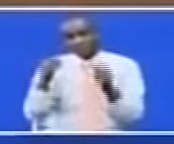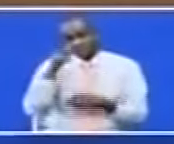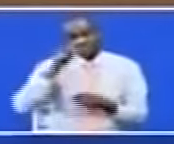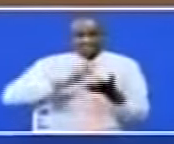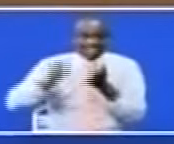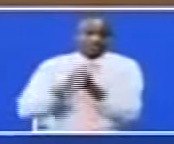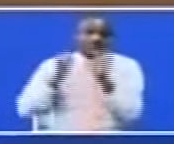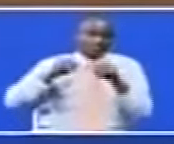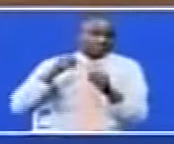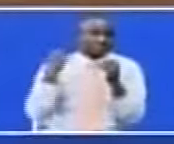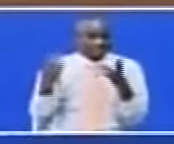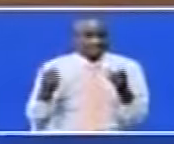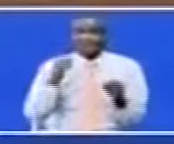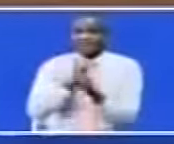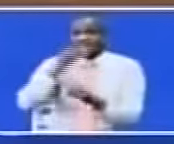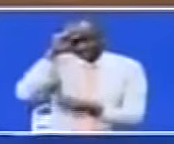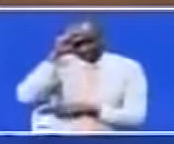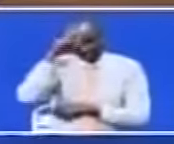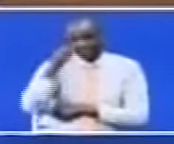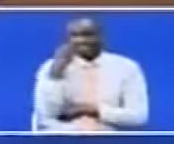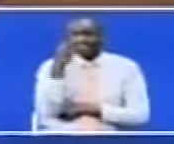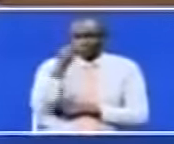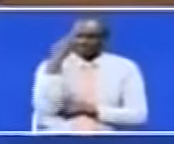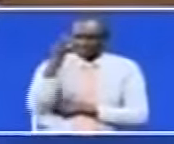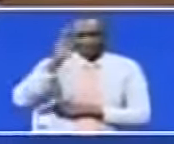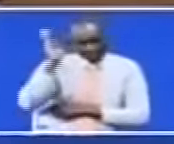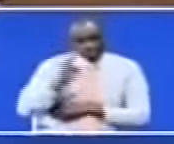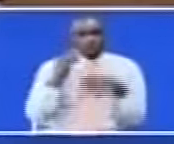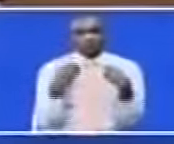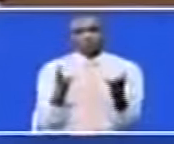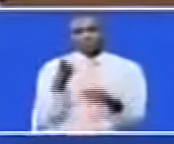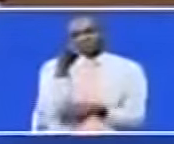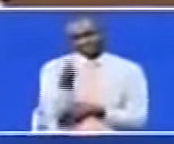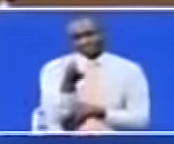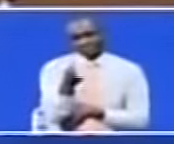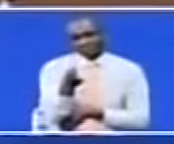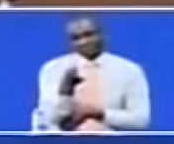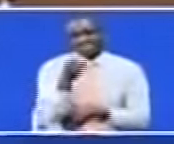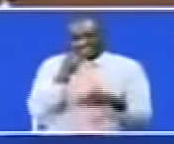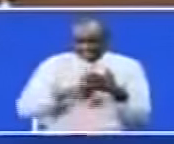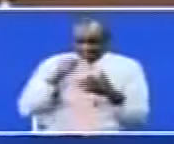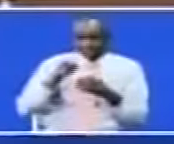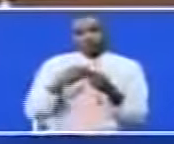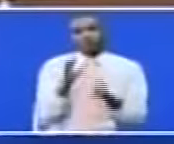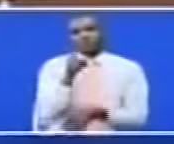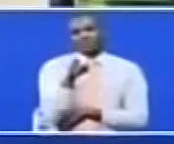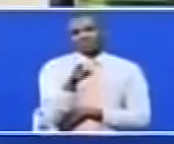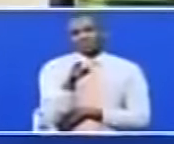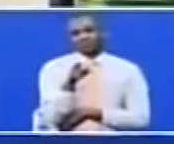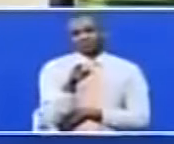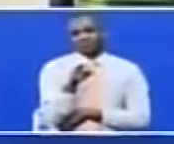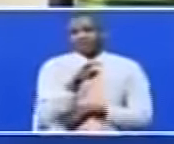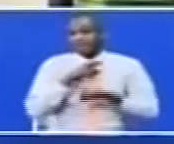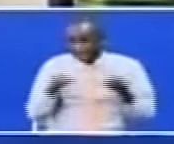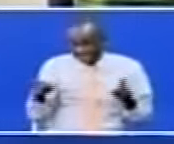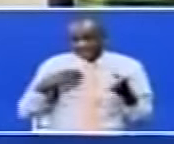signed with farmers and costing the government 3.3 billion shillings in indirect taxes in the process.